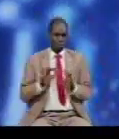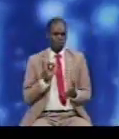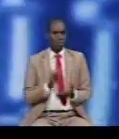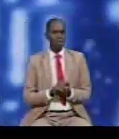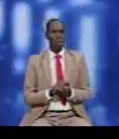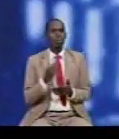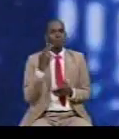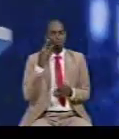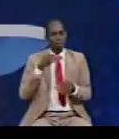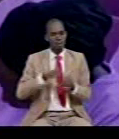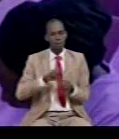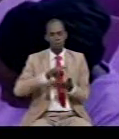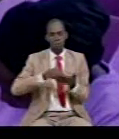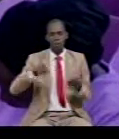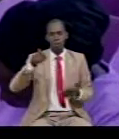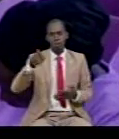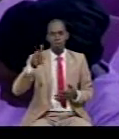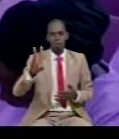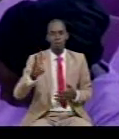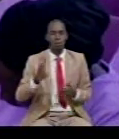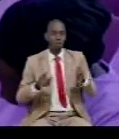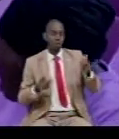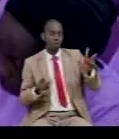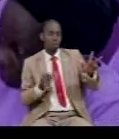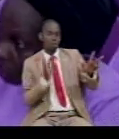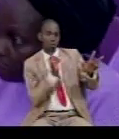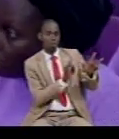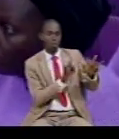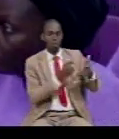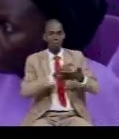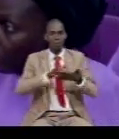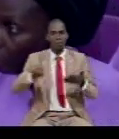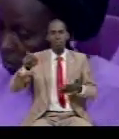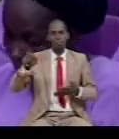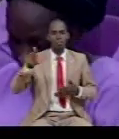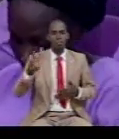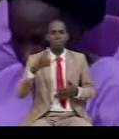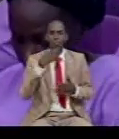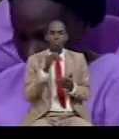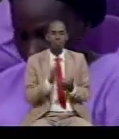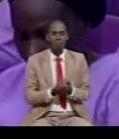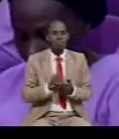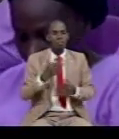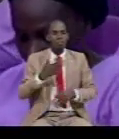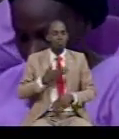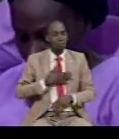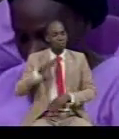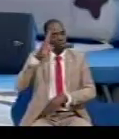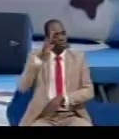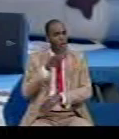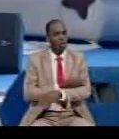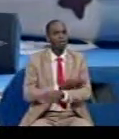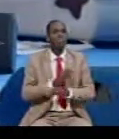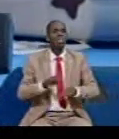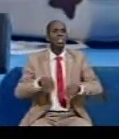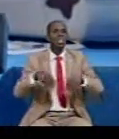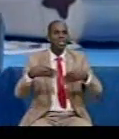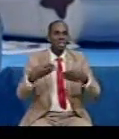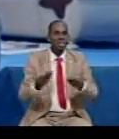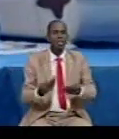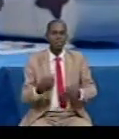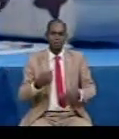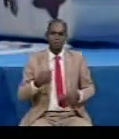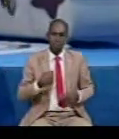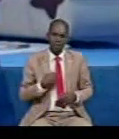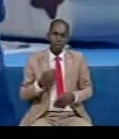verse 26. In verse 26, it says, my son, give me thine heart. That's the wisest